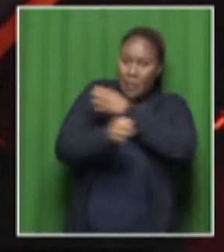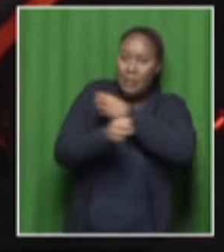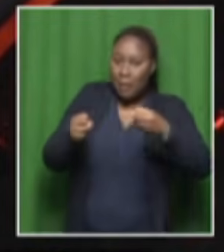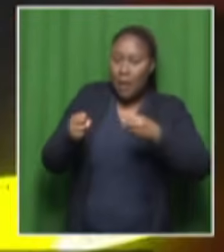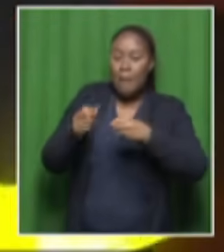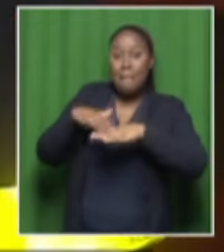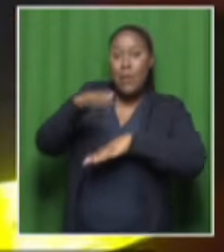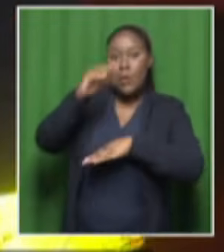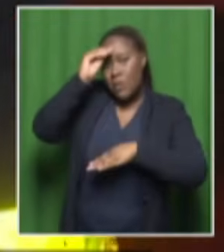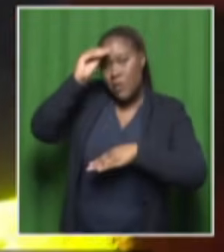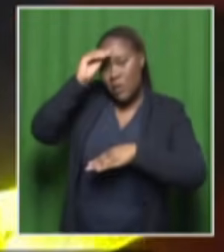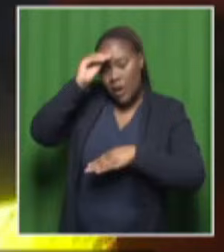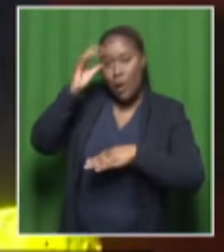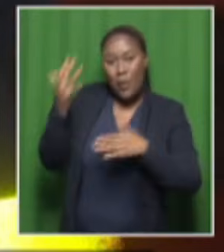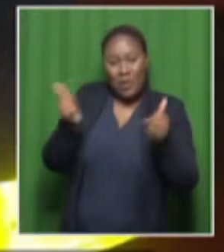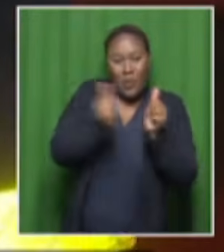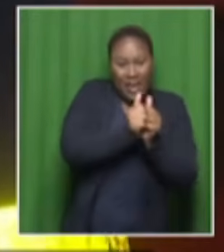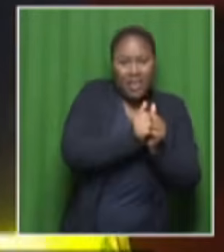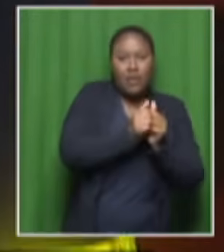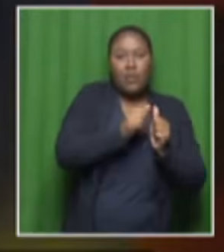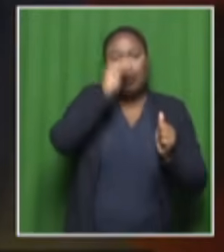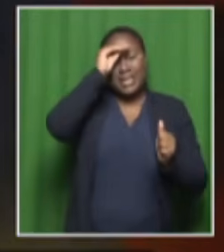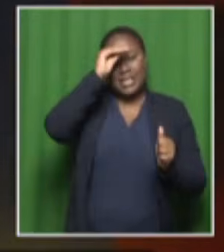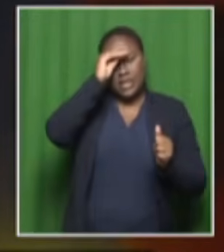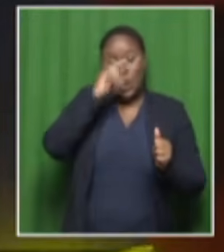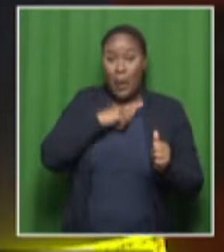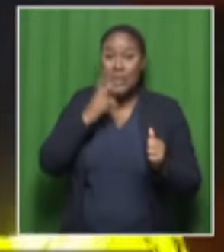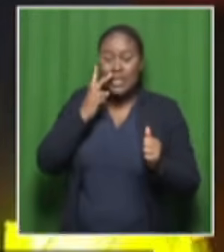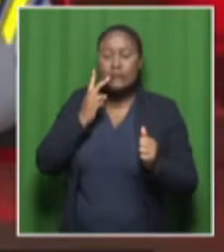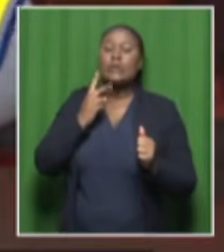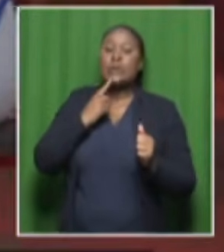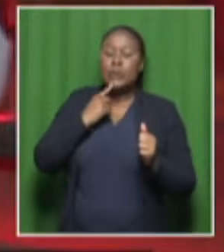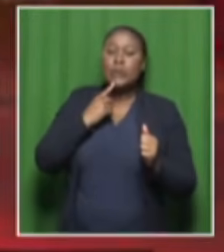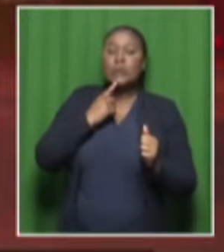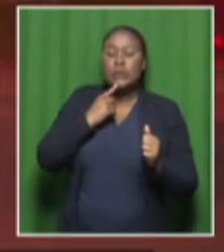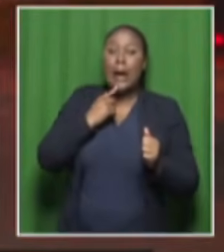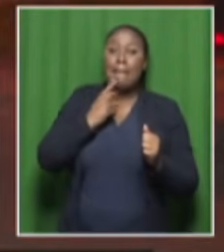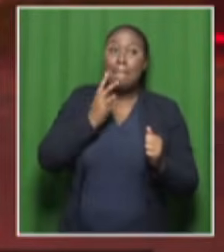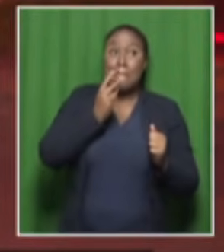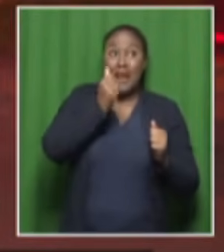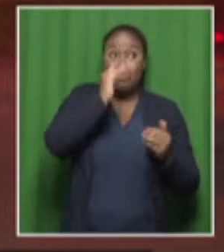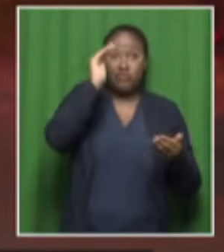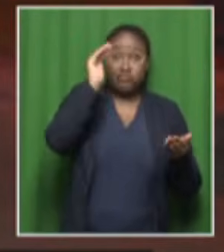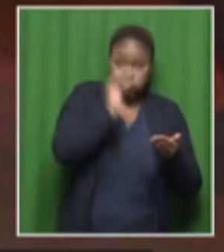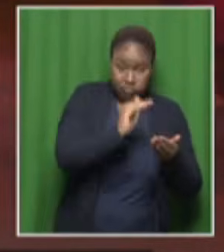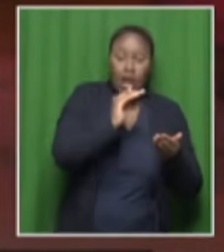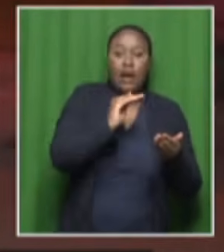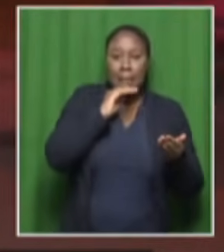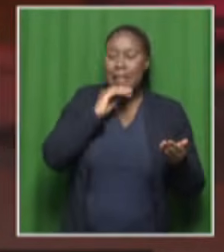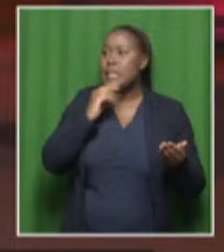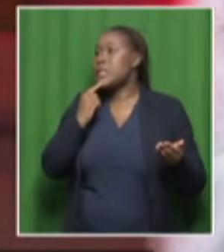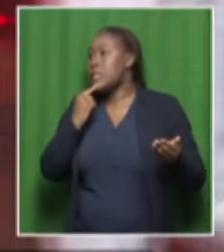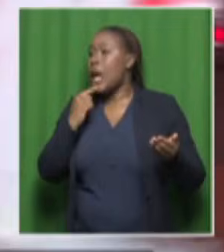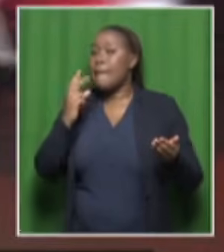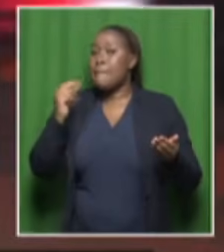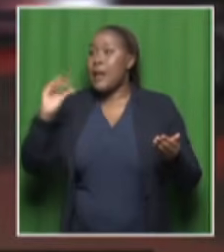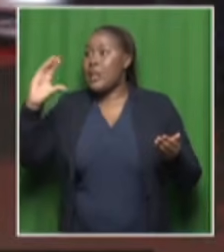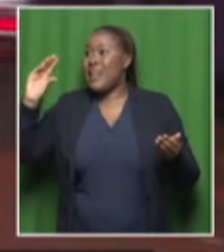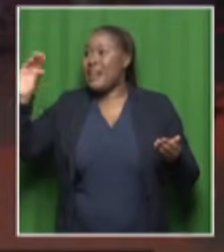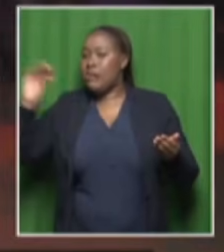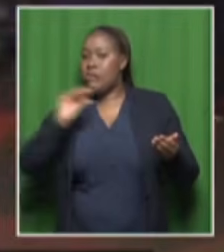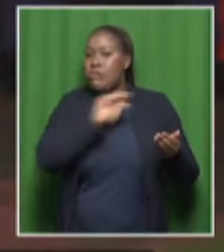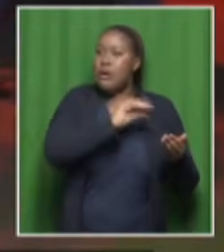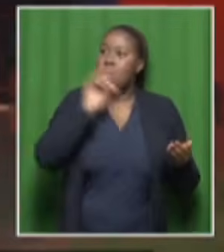Service. And that's a step up, because we have seen that budget had to be taken from other departments to ensure that we can actually step in. Hence,